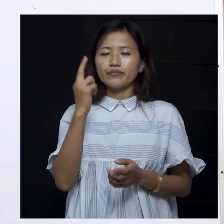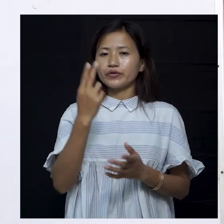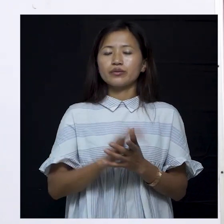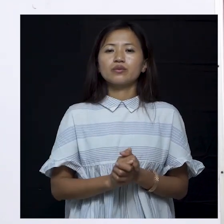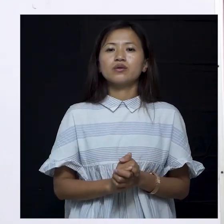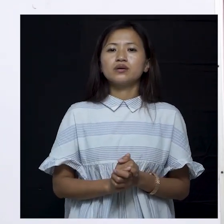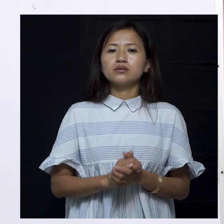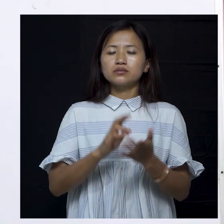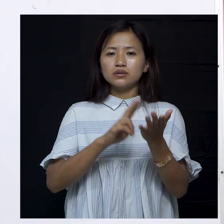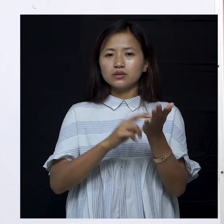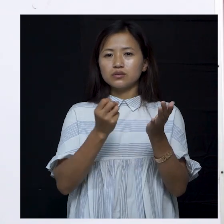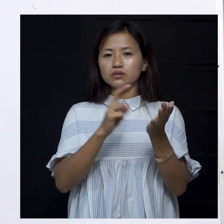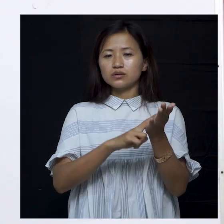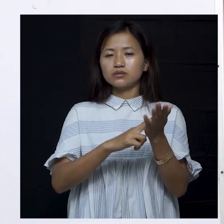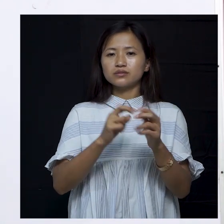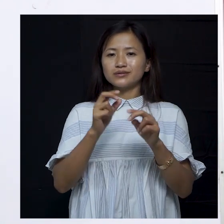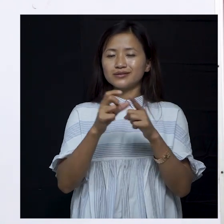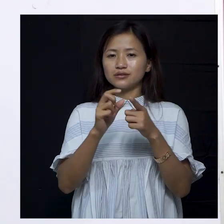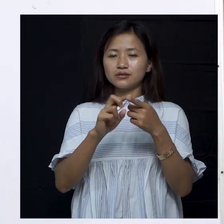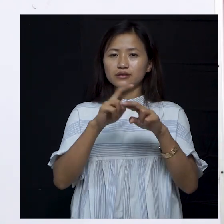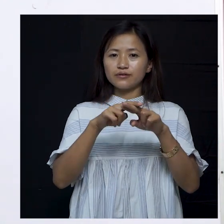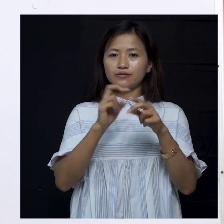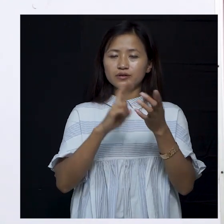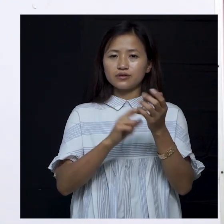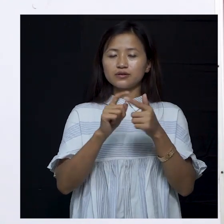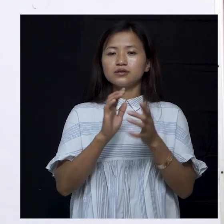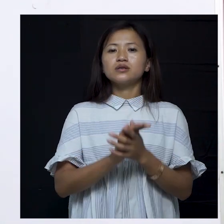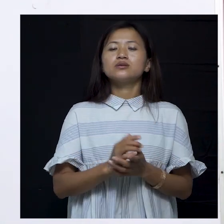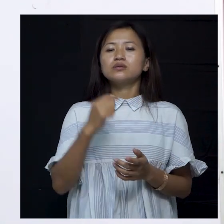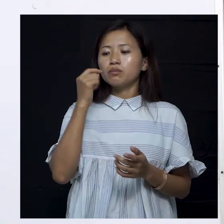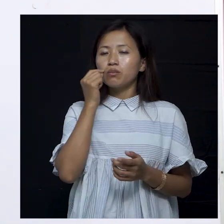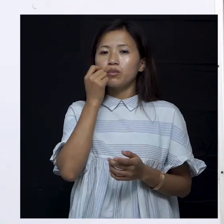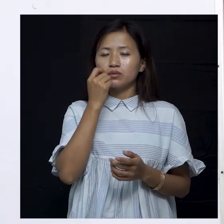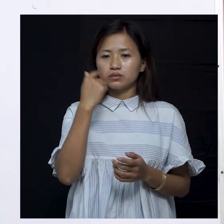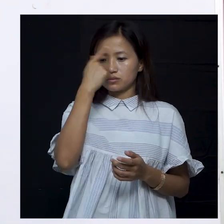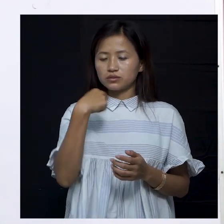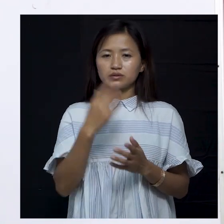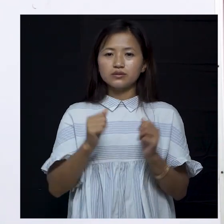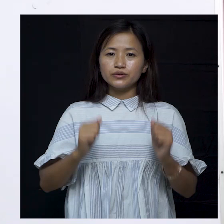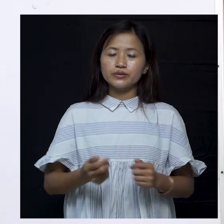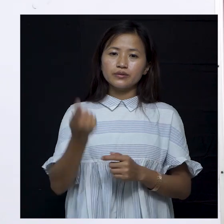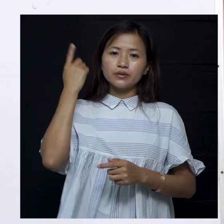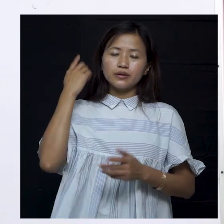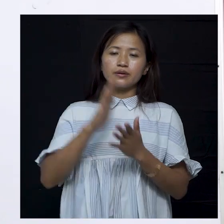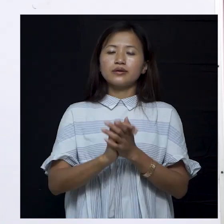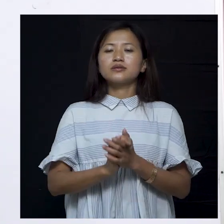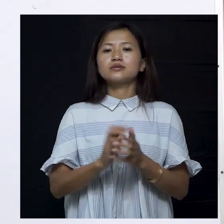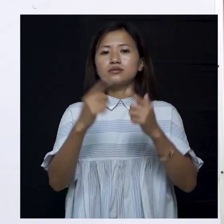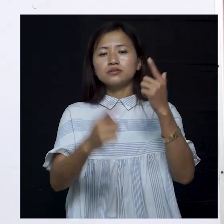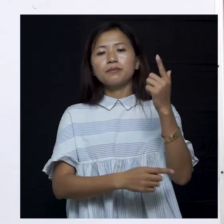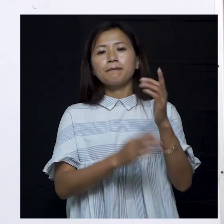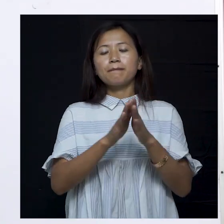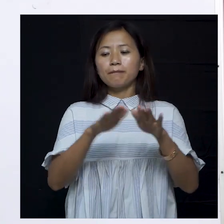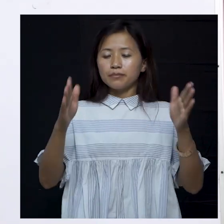a non-defining. Like I said, the boy who is sitting in the last bench is my classmate. So who is